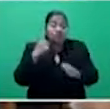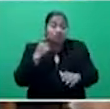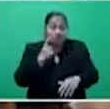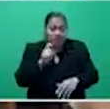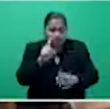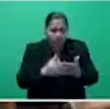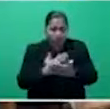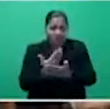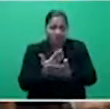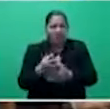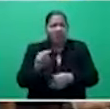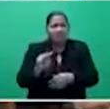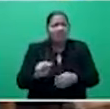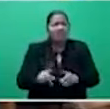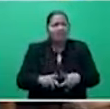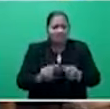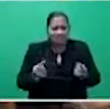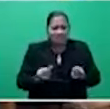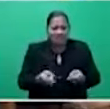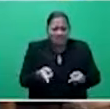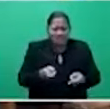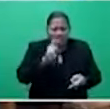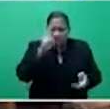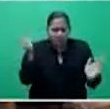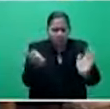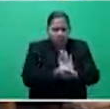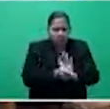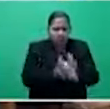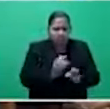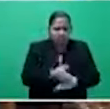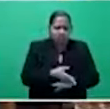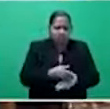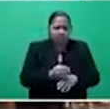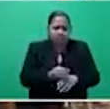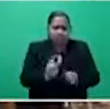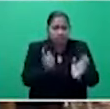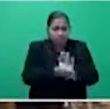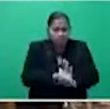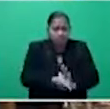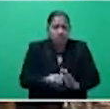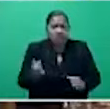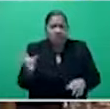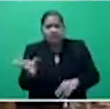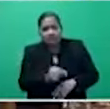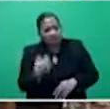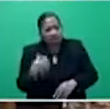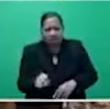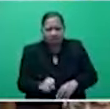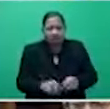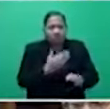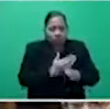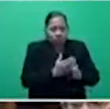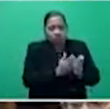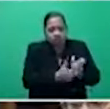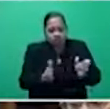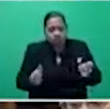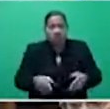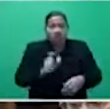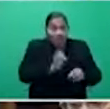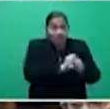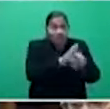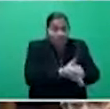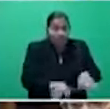These things obviously cannot be done overnight. In fact, if COVID had not happened, this would have been implemented by now. They don't take that into